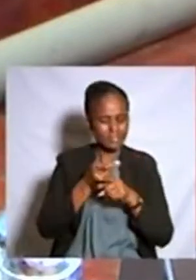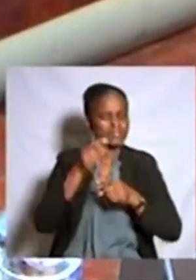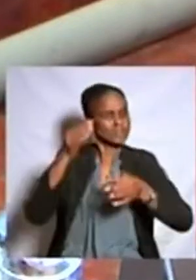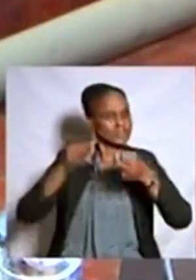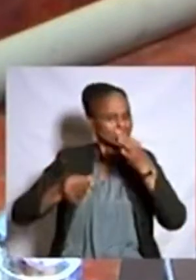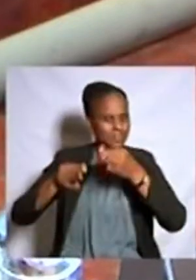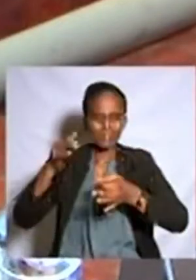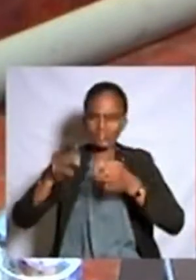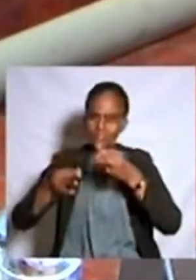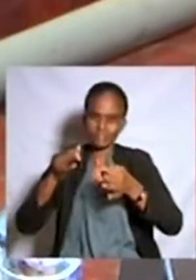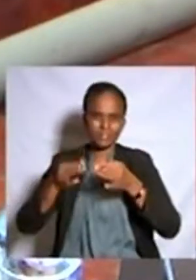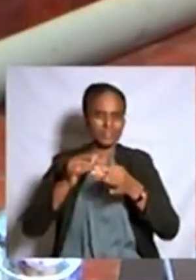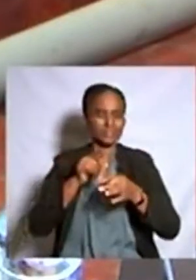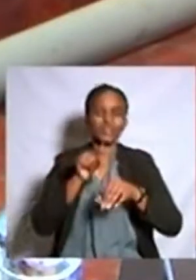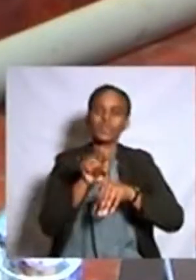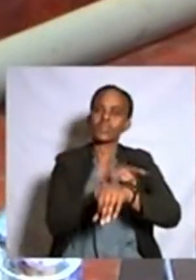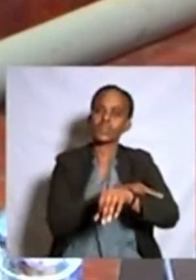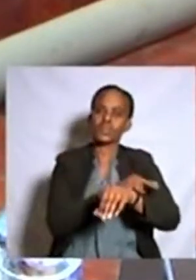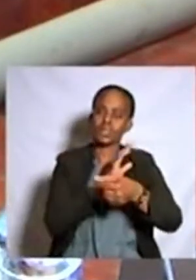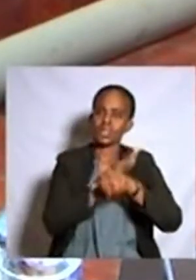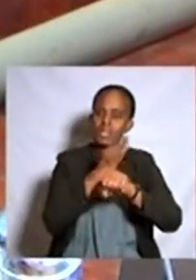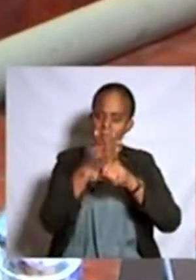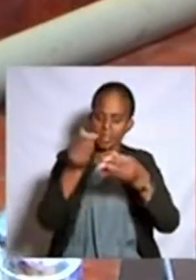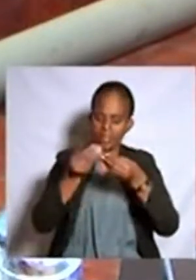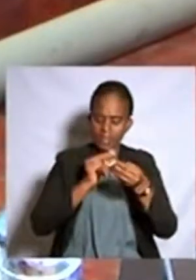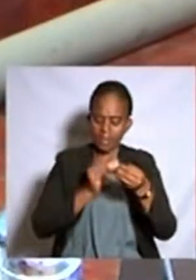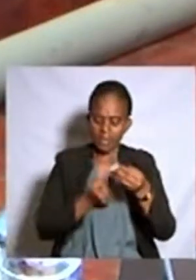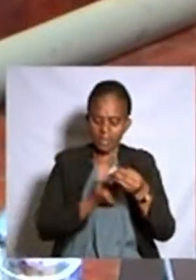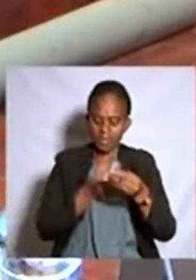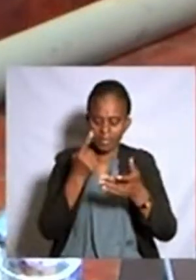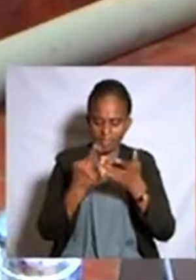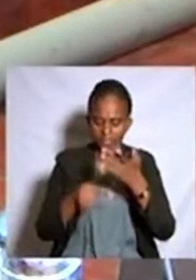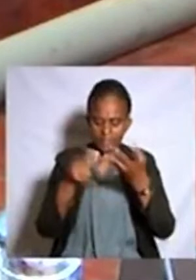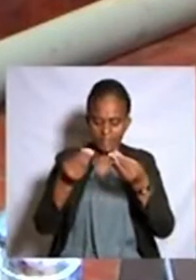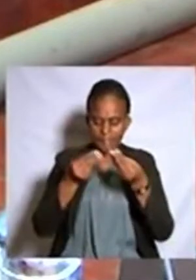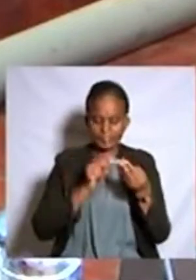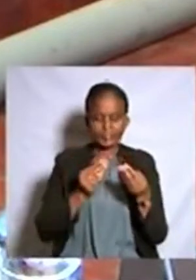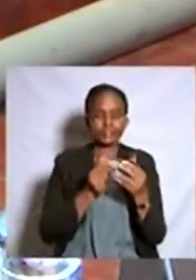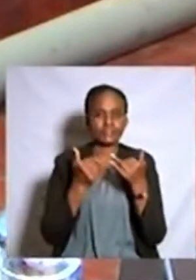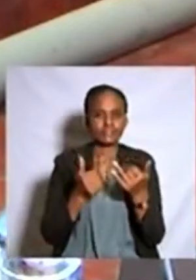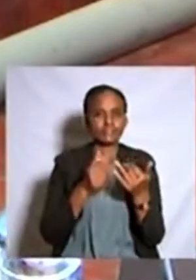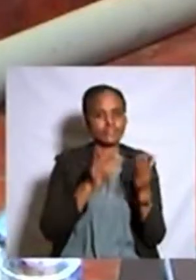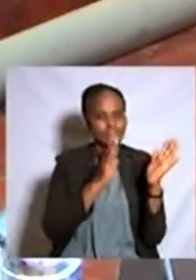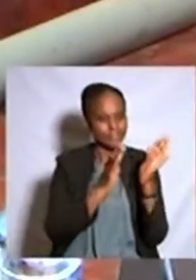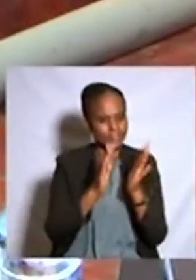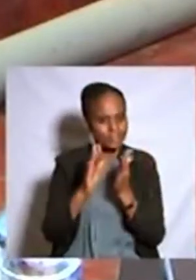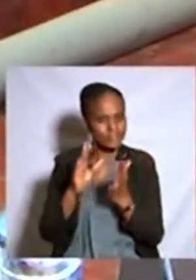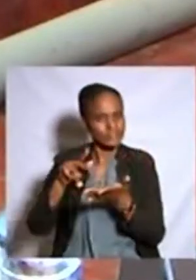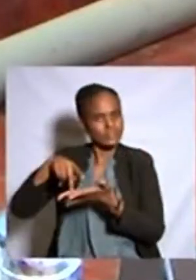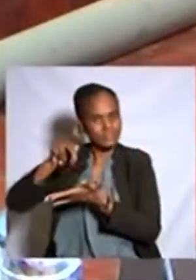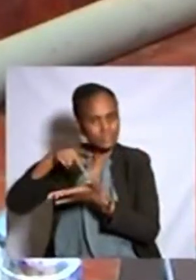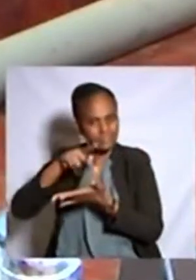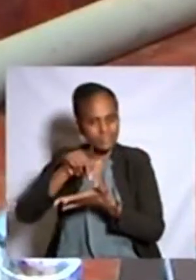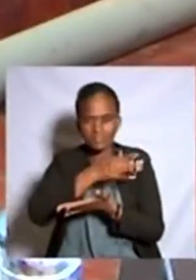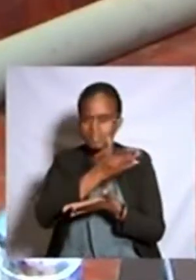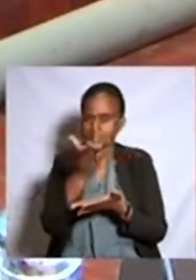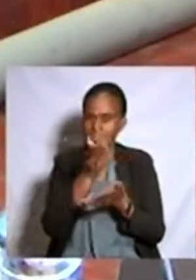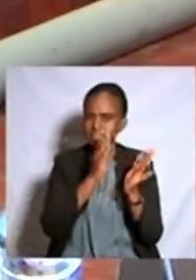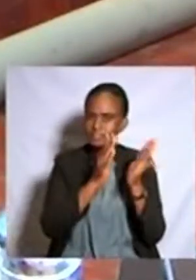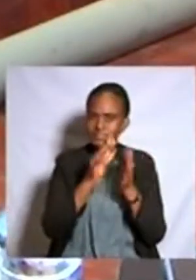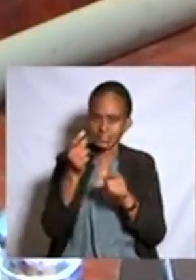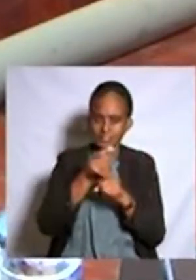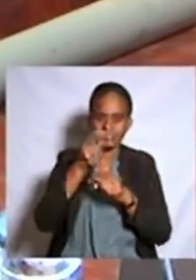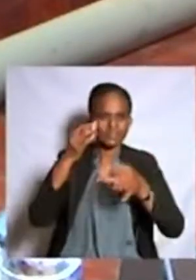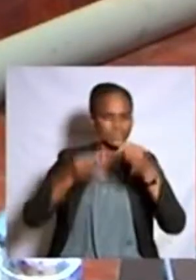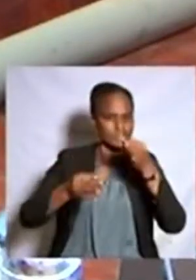long. And once it's granted, if what is granted is a payment plan, a consent payment plan from the courts